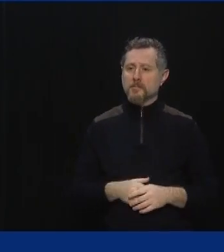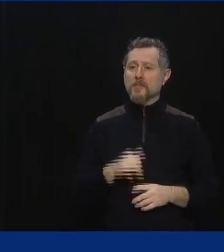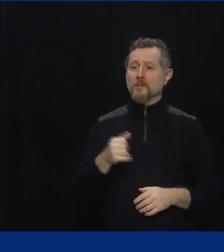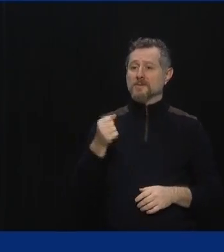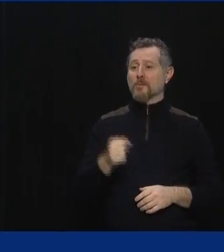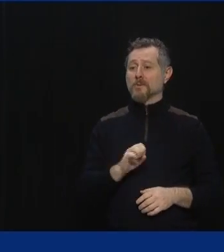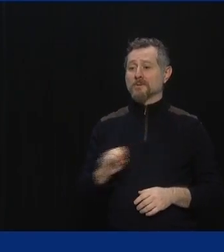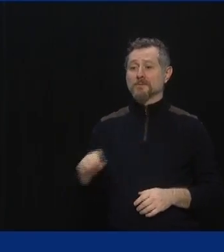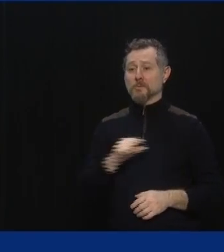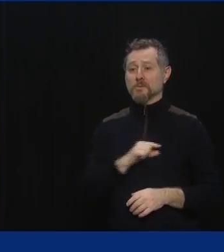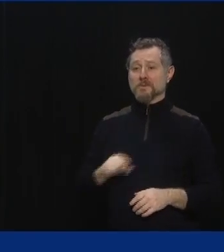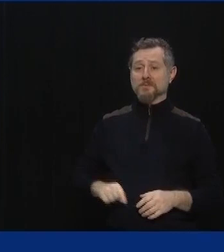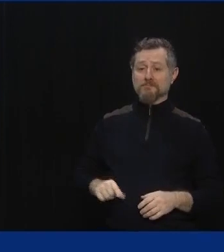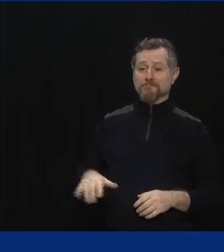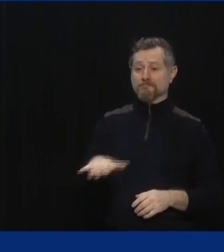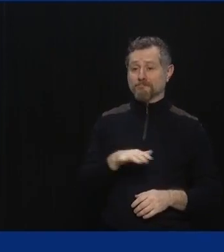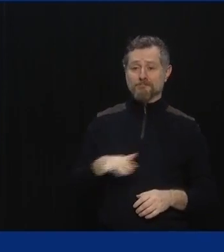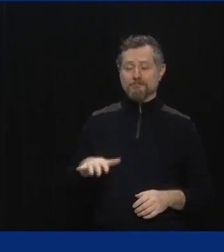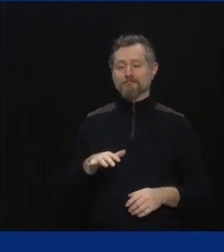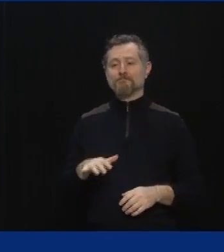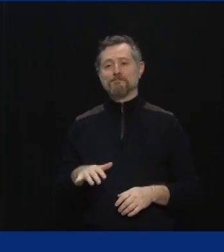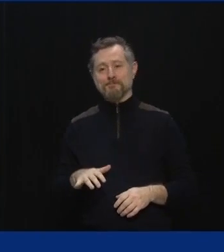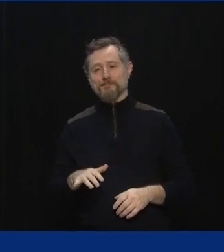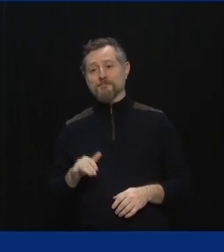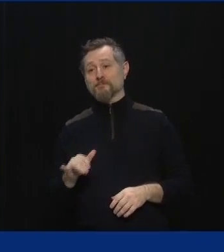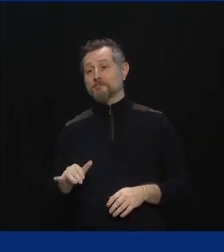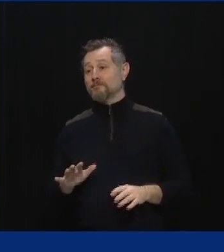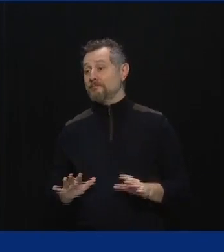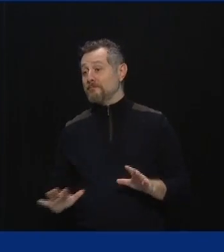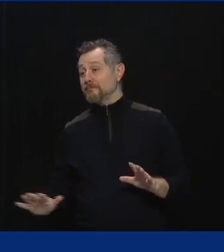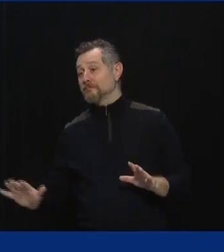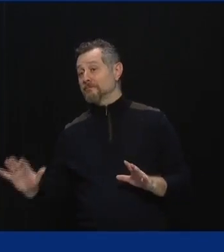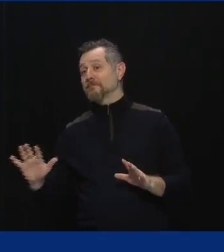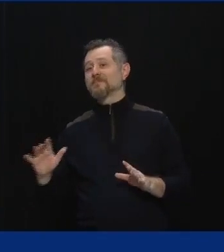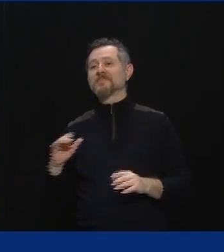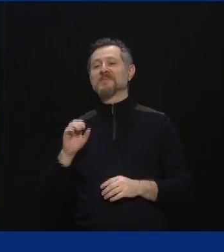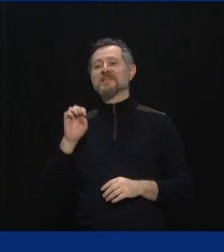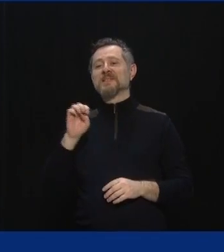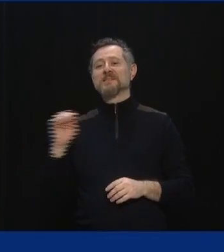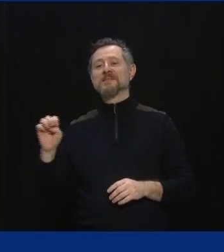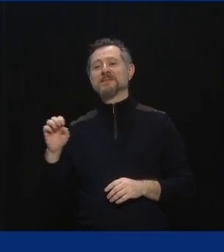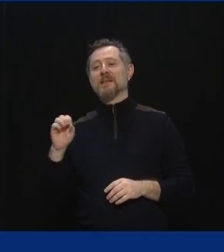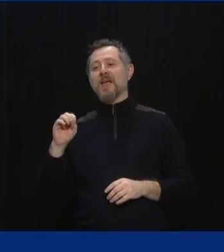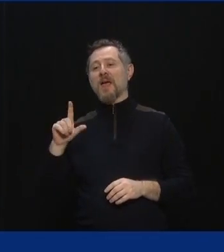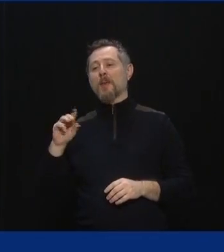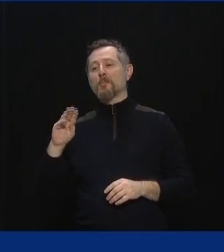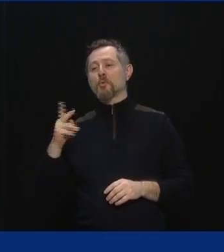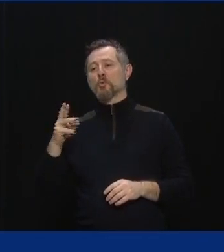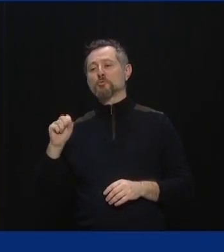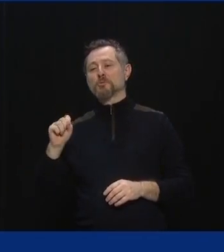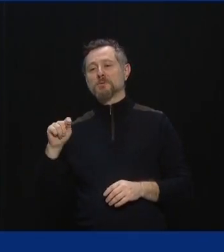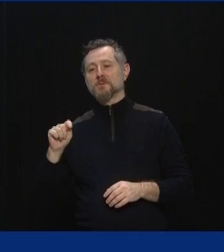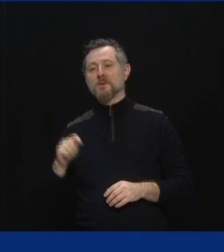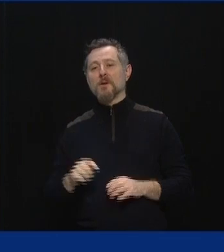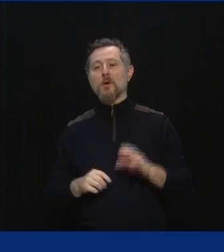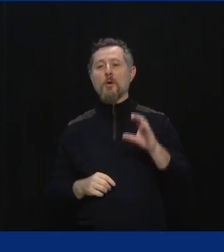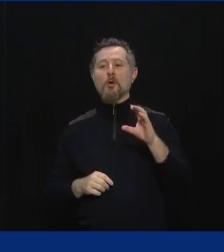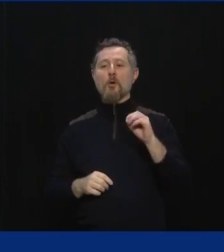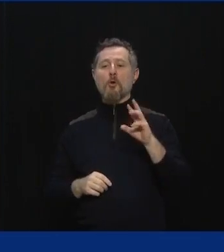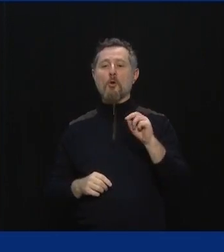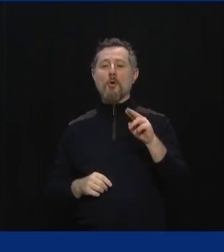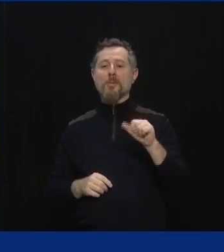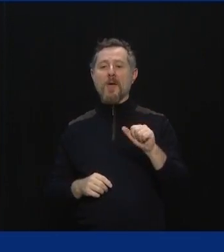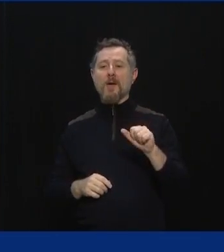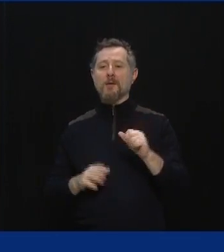Queens, all the way to Corona, to East Elmhurst, why were these communities the most